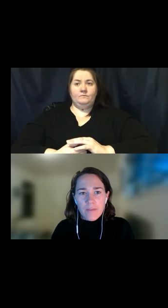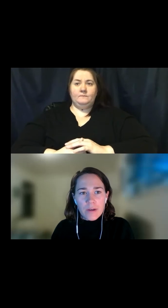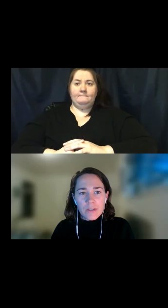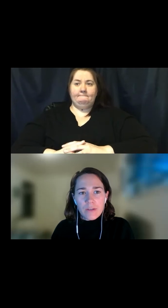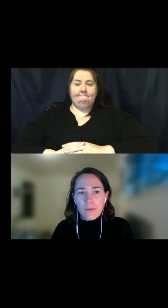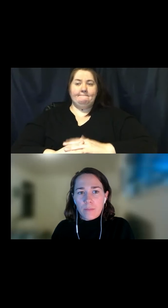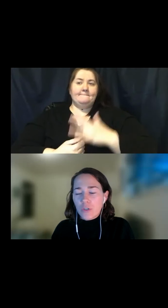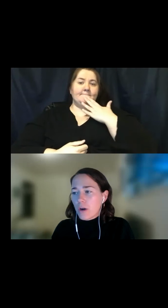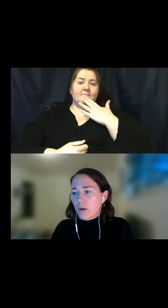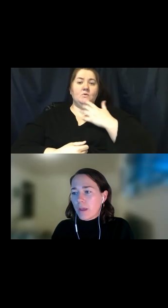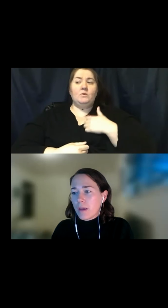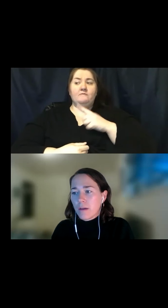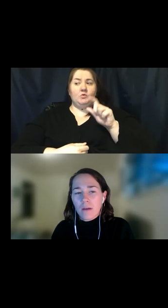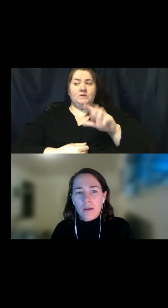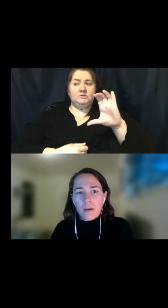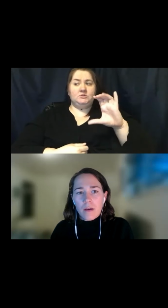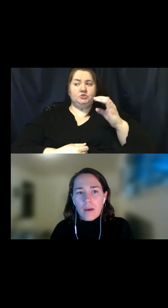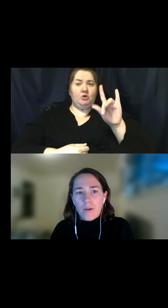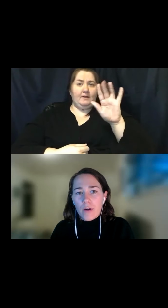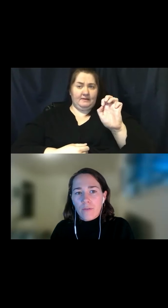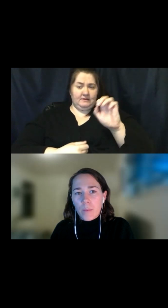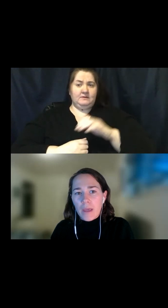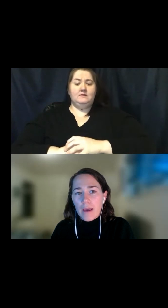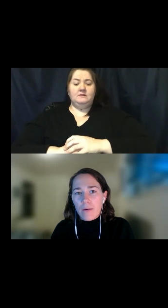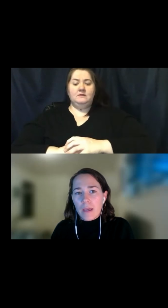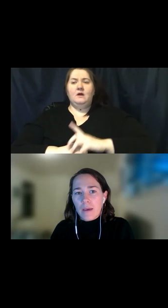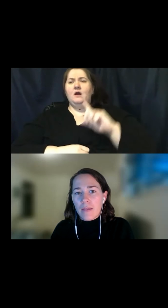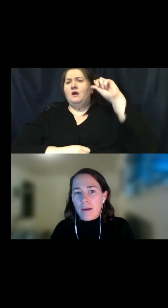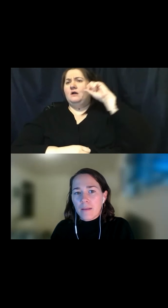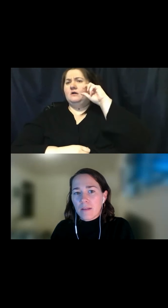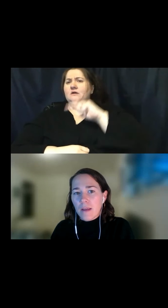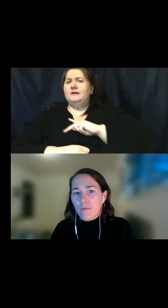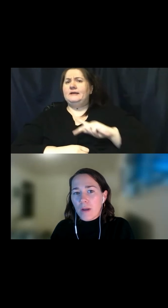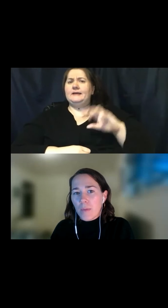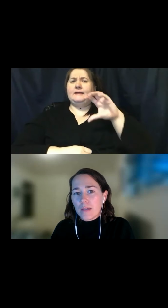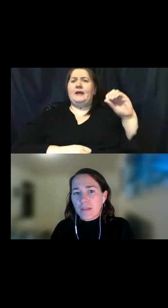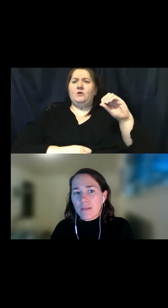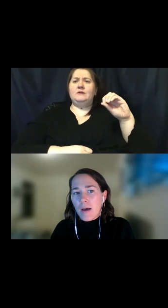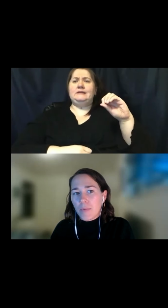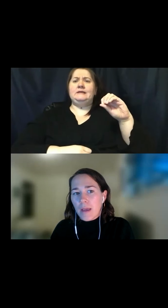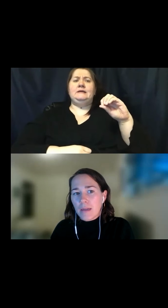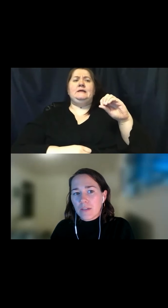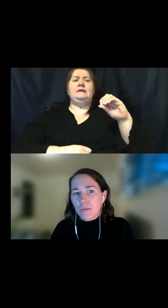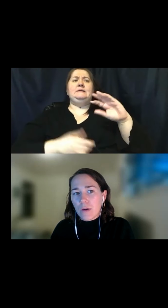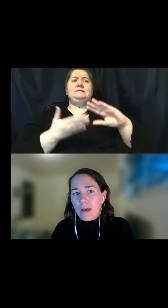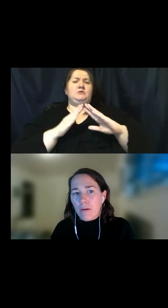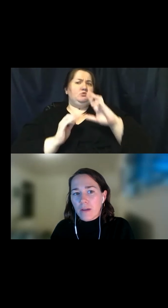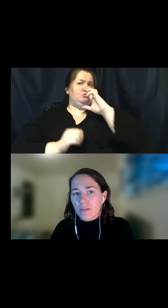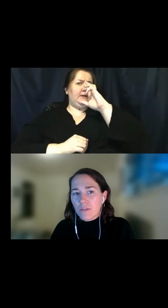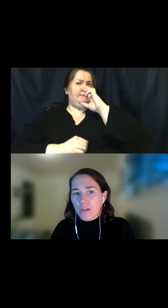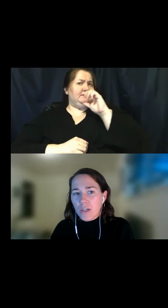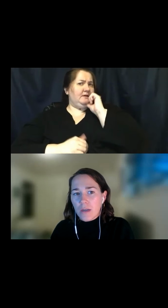We have a question from Charlie. I've heard from King County that the city of Redmond does not plan to